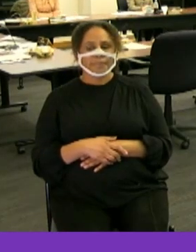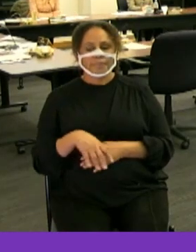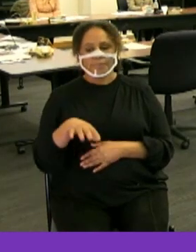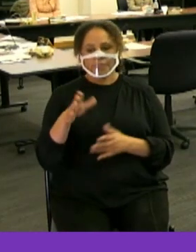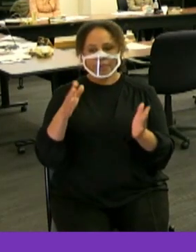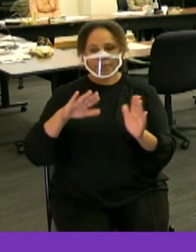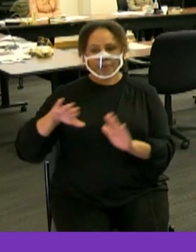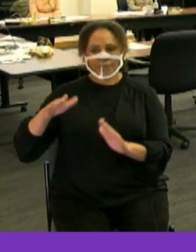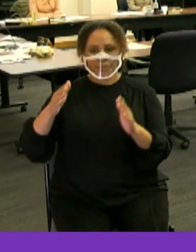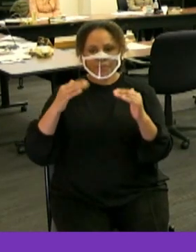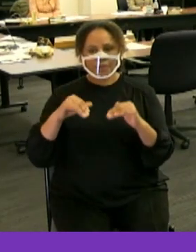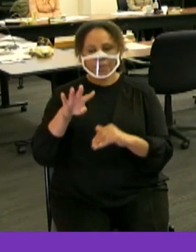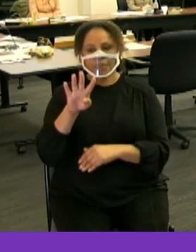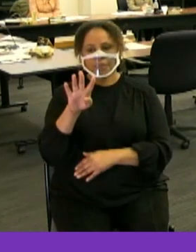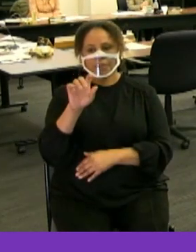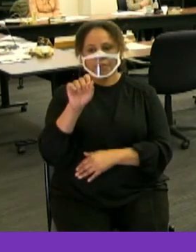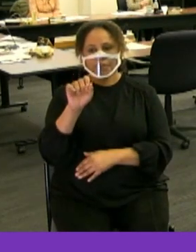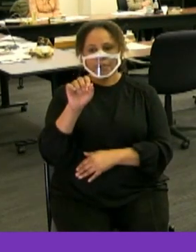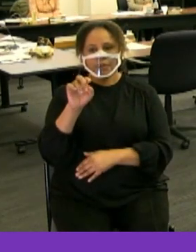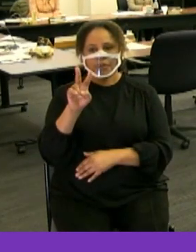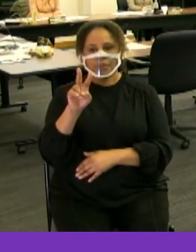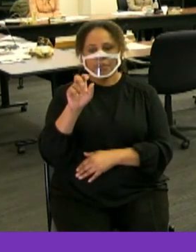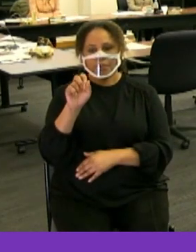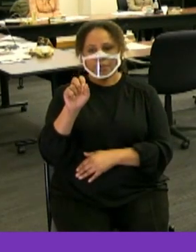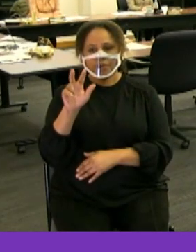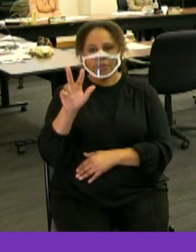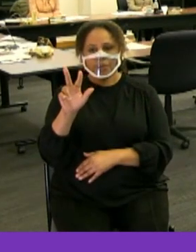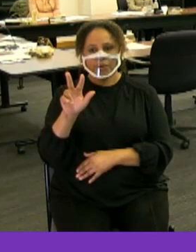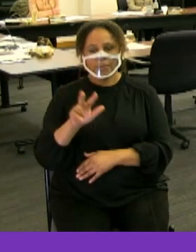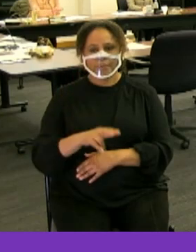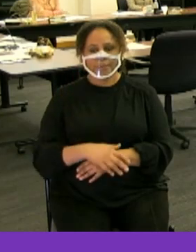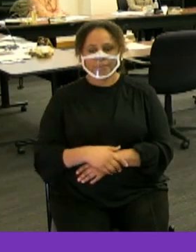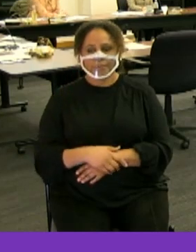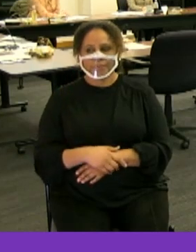Point five. 4.2.3.